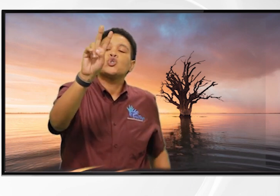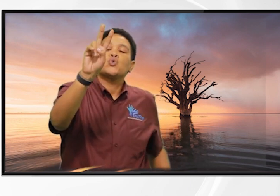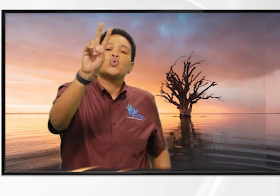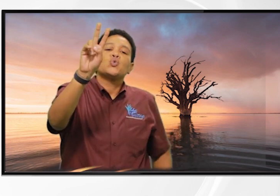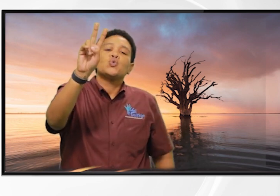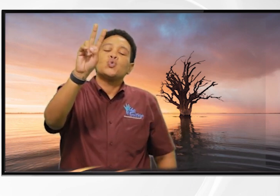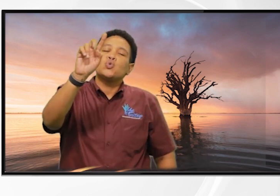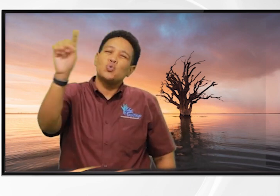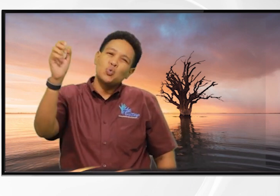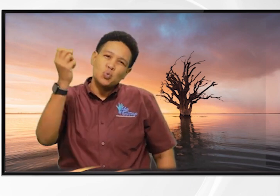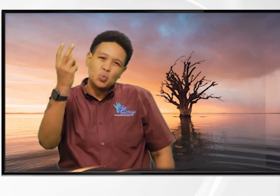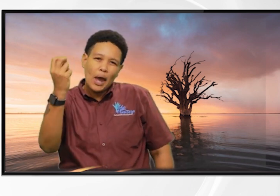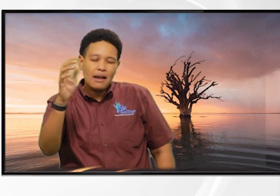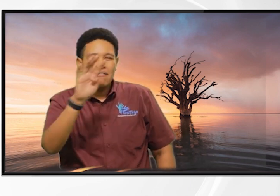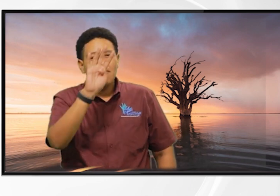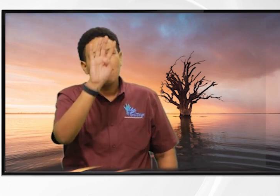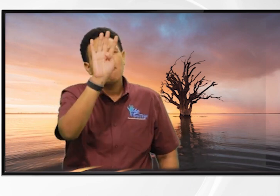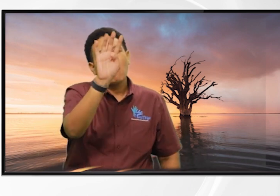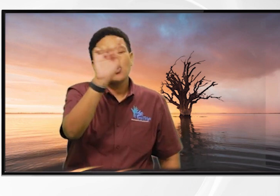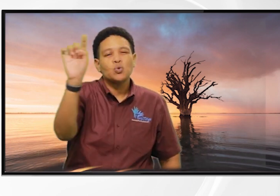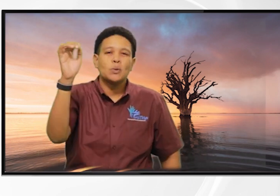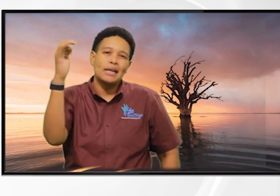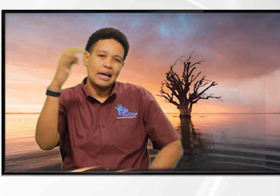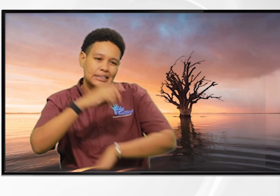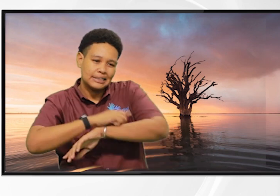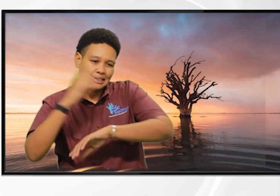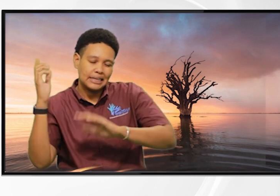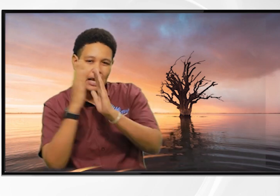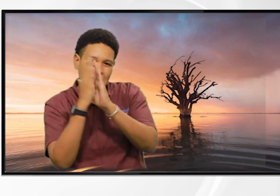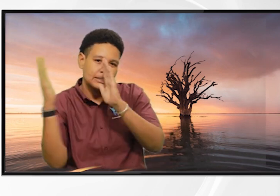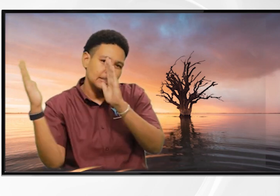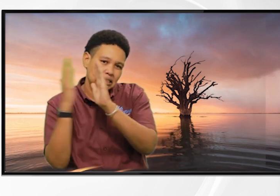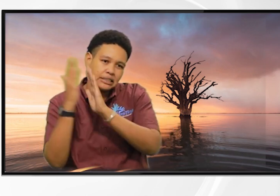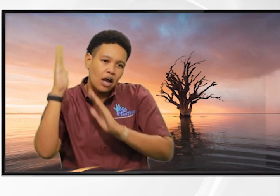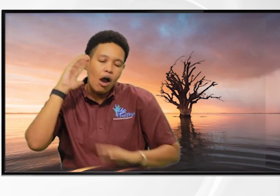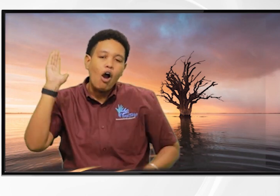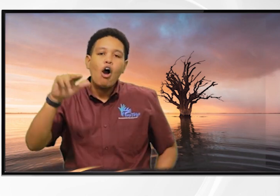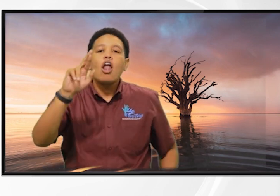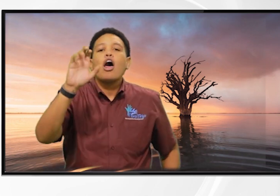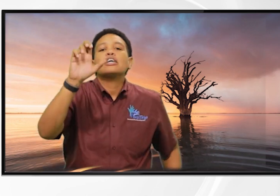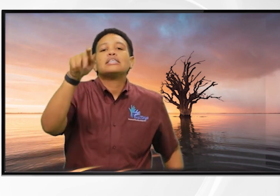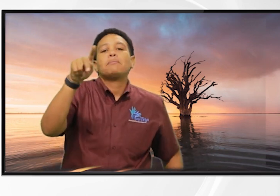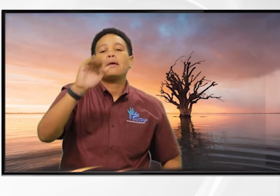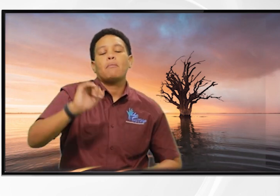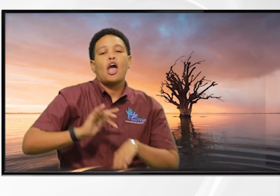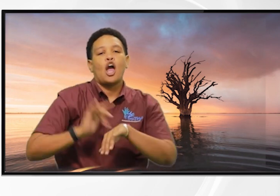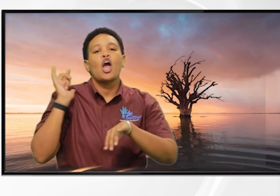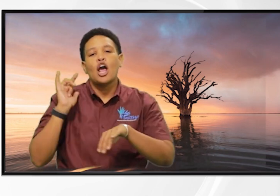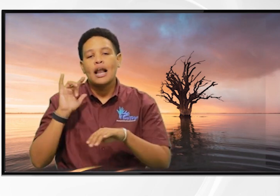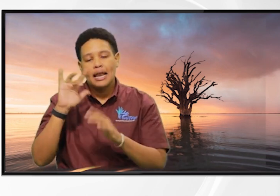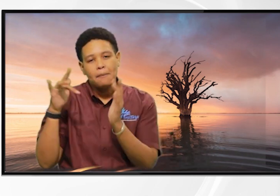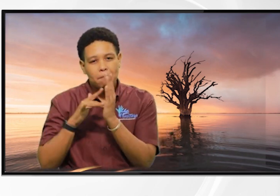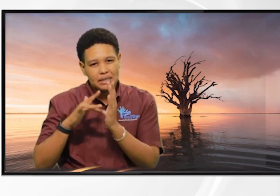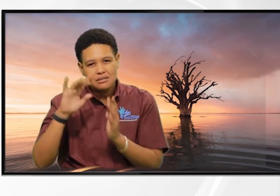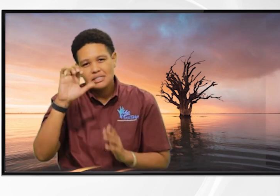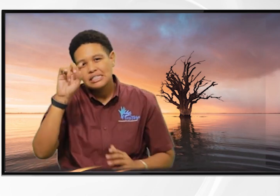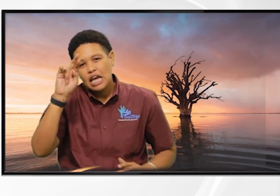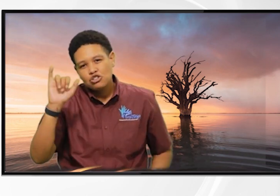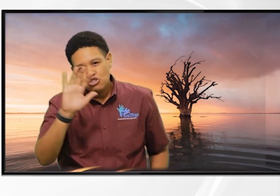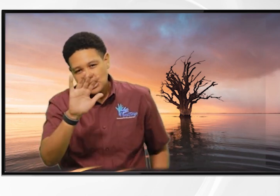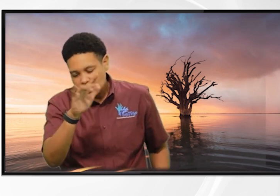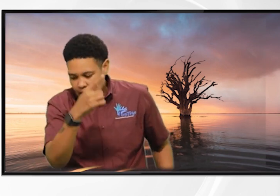to 12, 4 to 19 days across all RCPs by early mid-century.